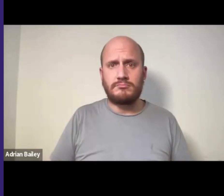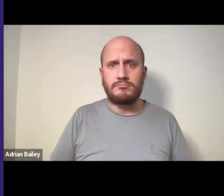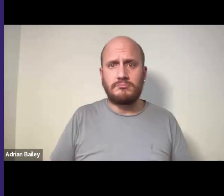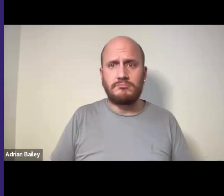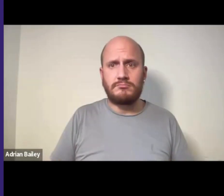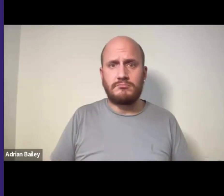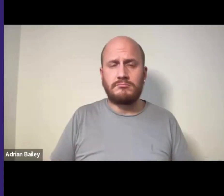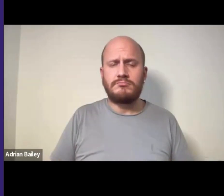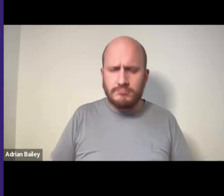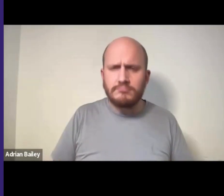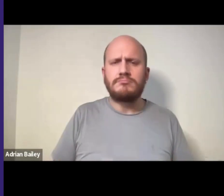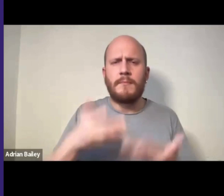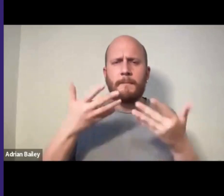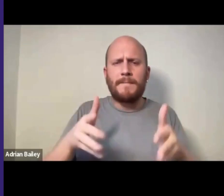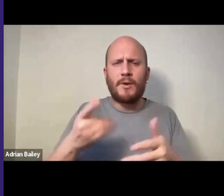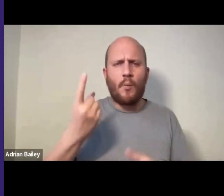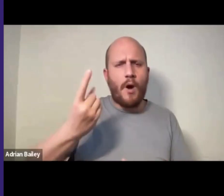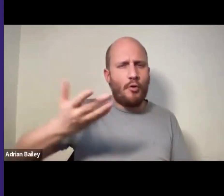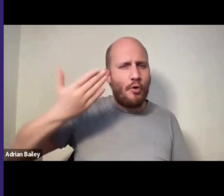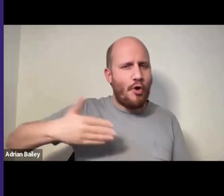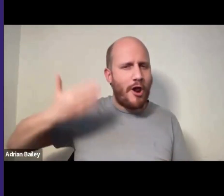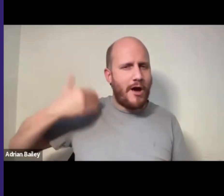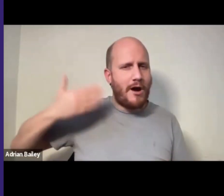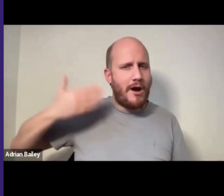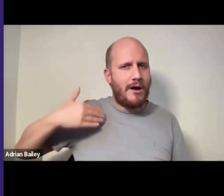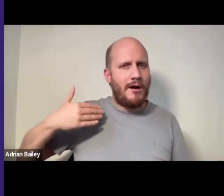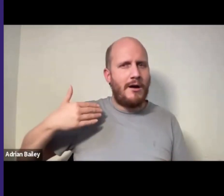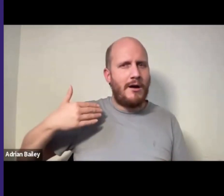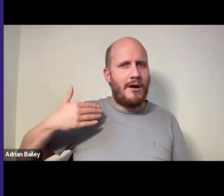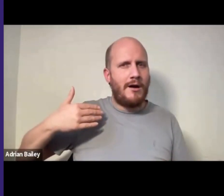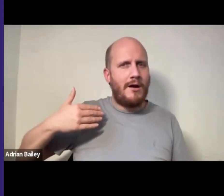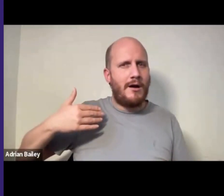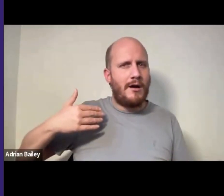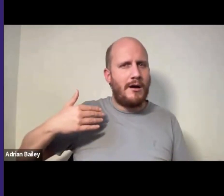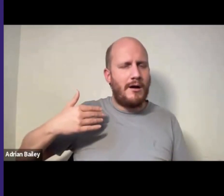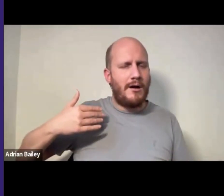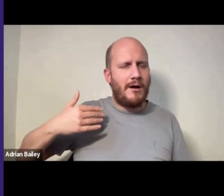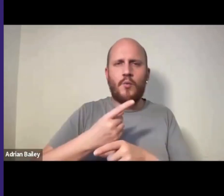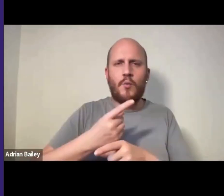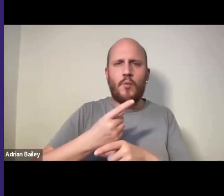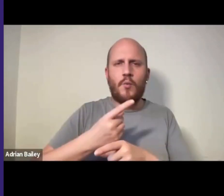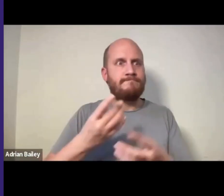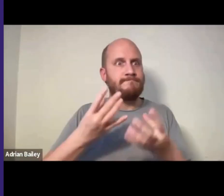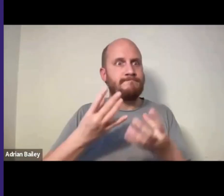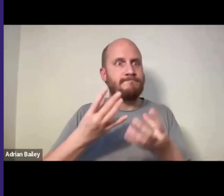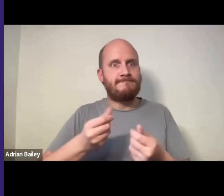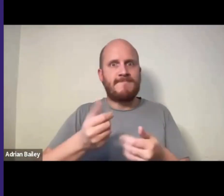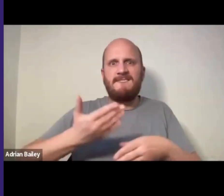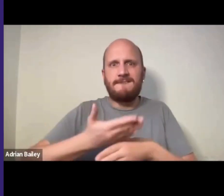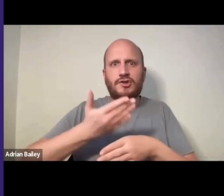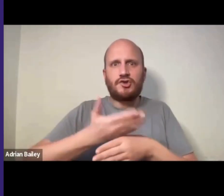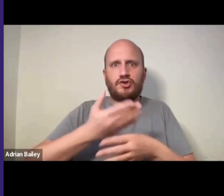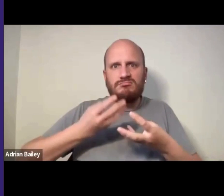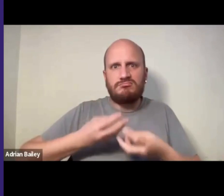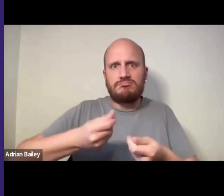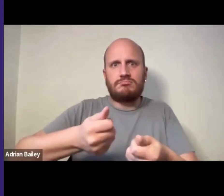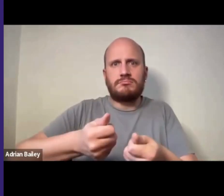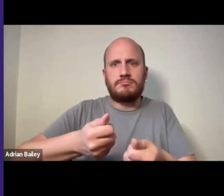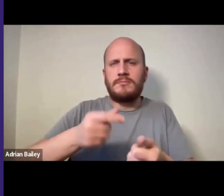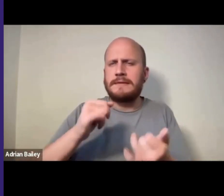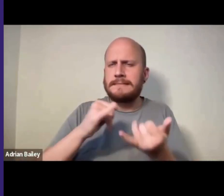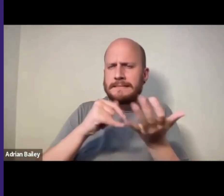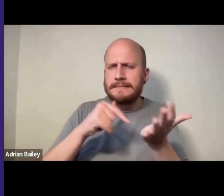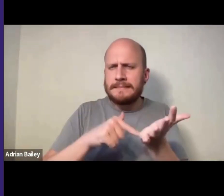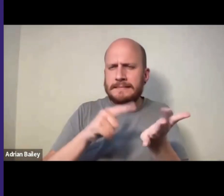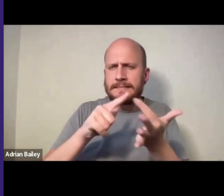There was a question earlier about being efficient with the surveys. Stella, I was